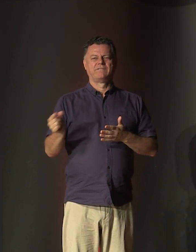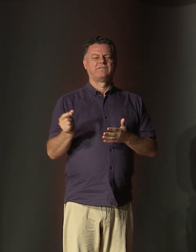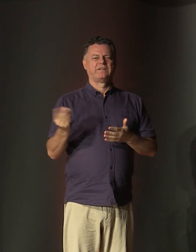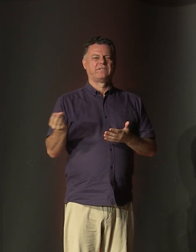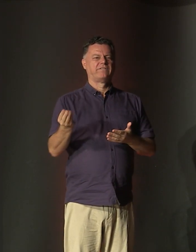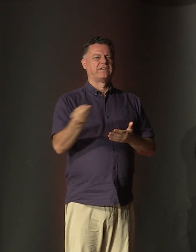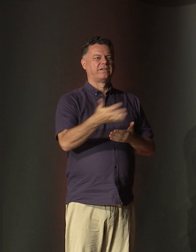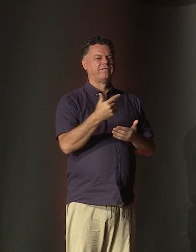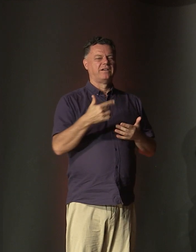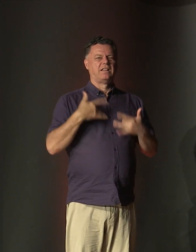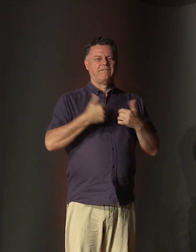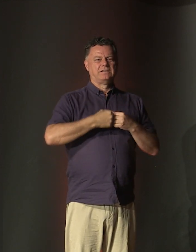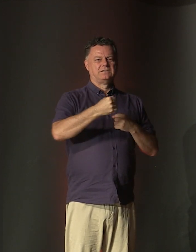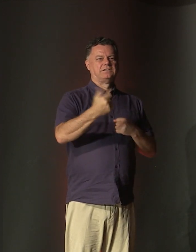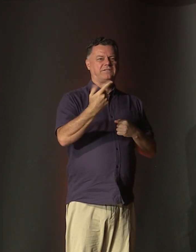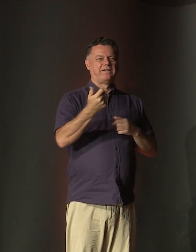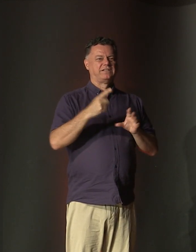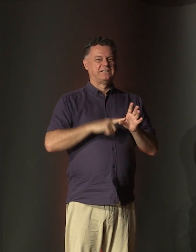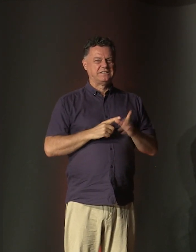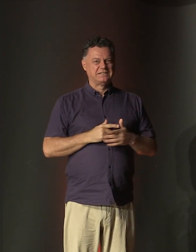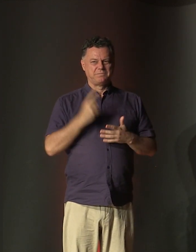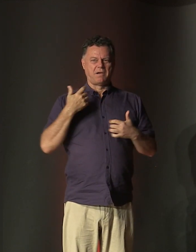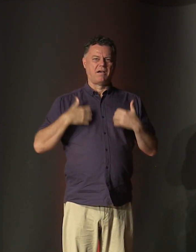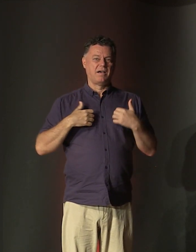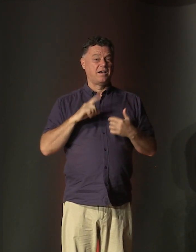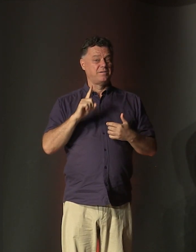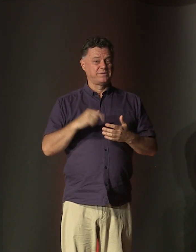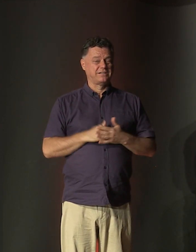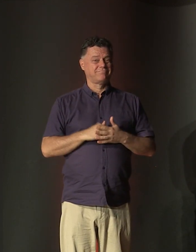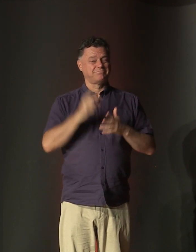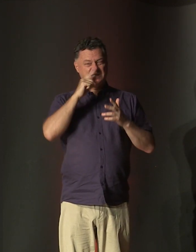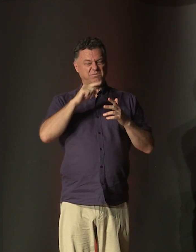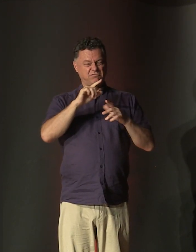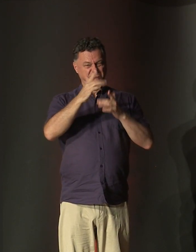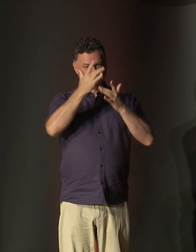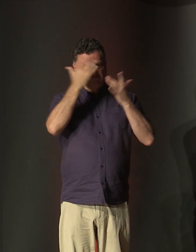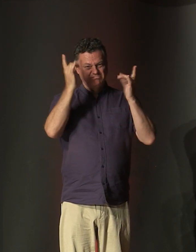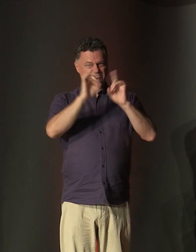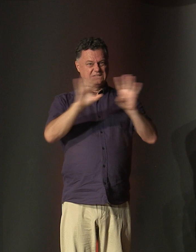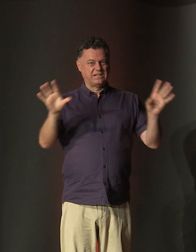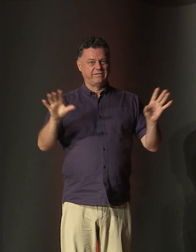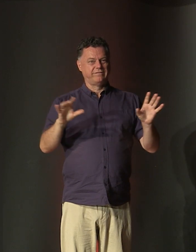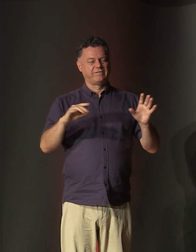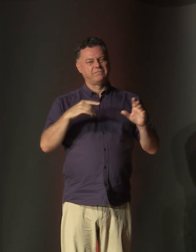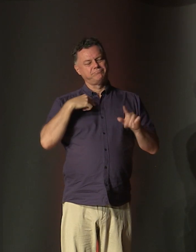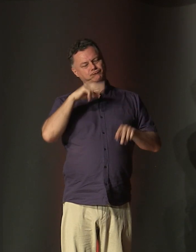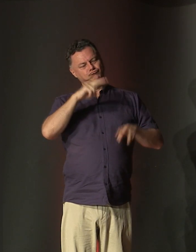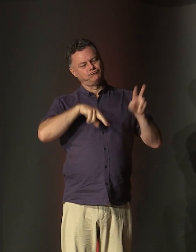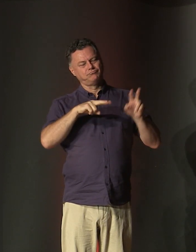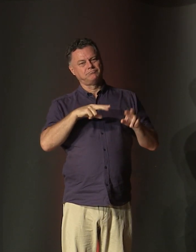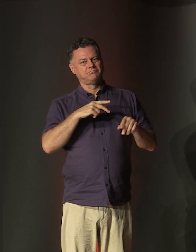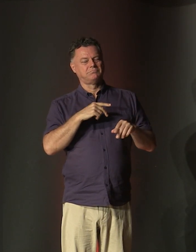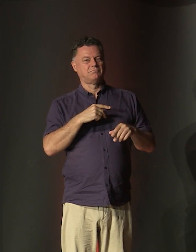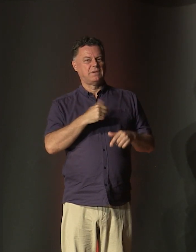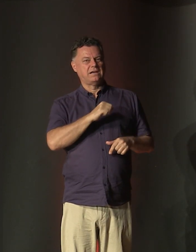But when I tell you instead that it's how we are with each other, what we say